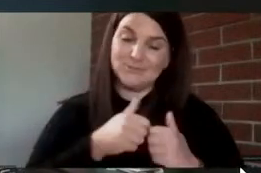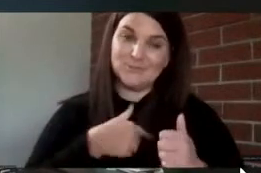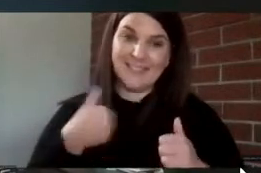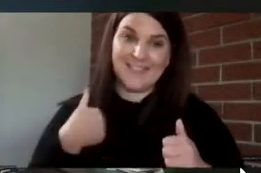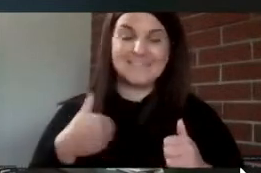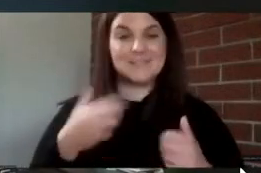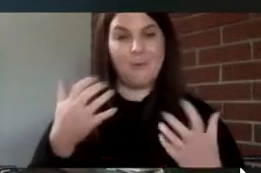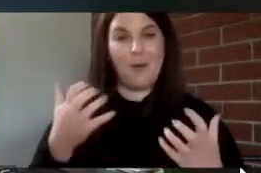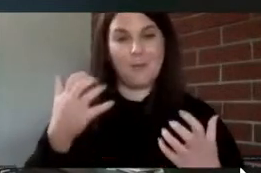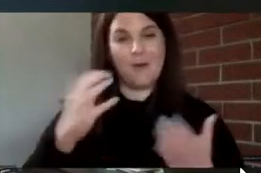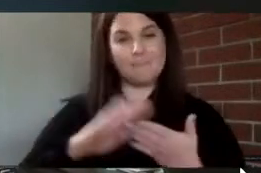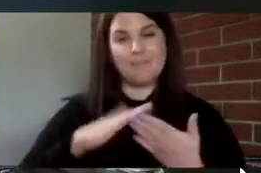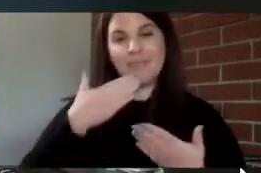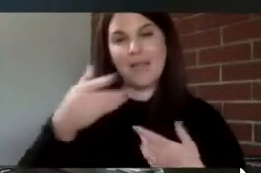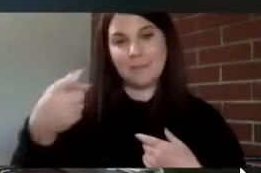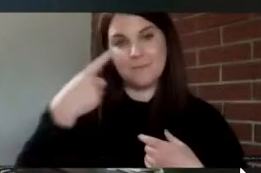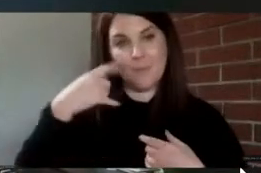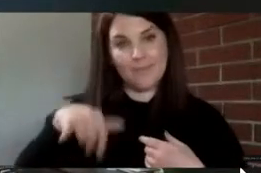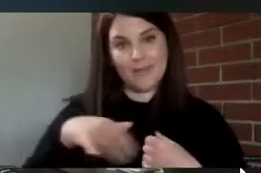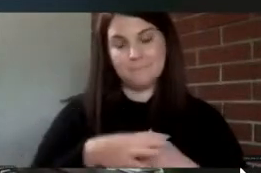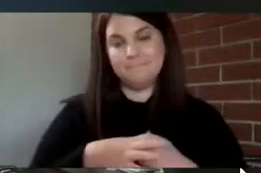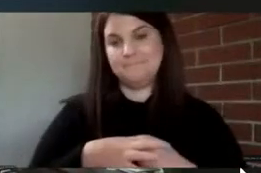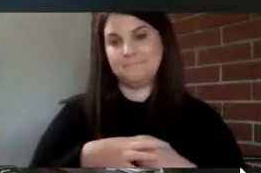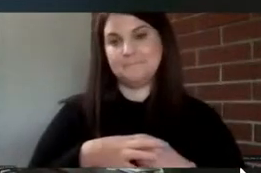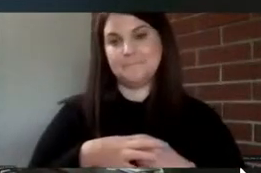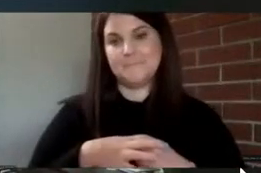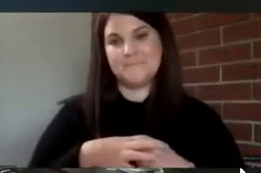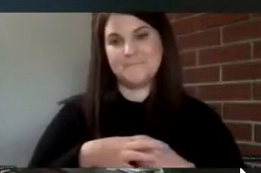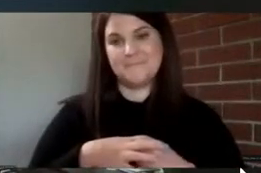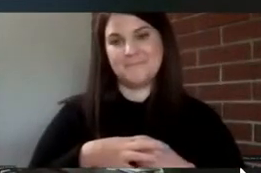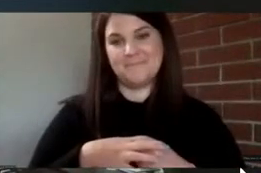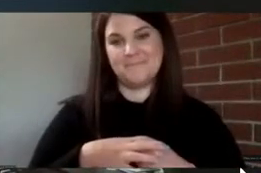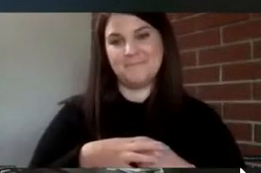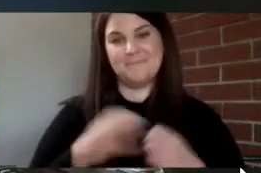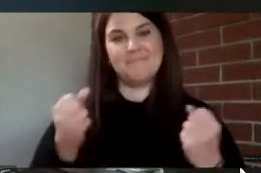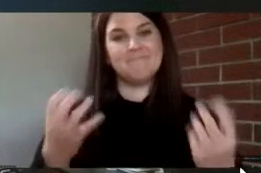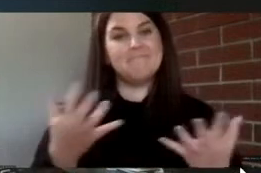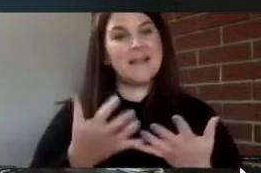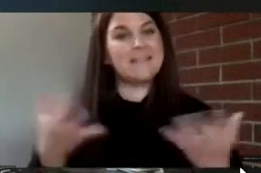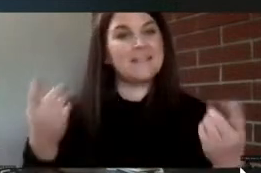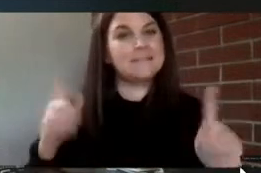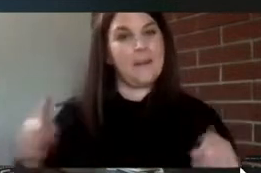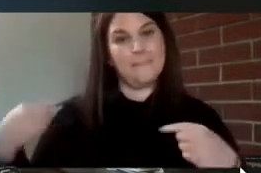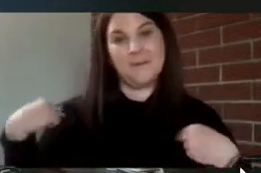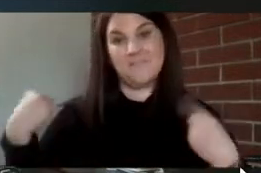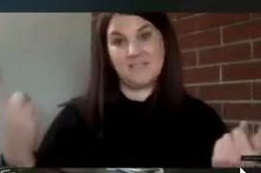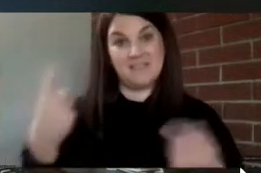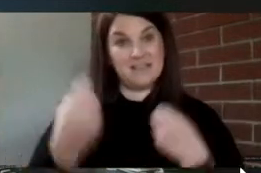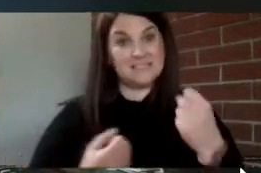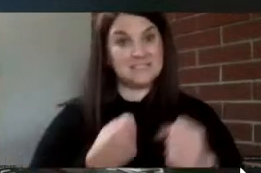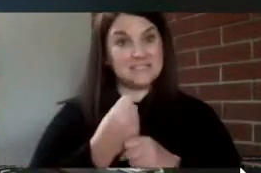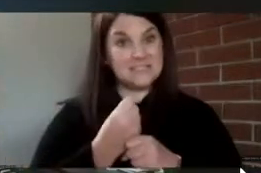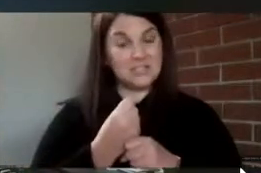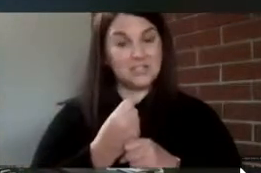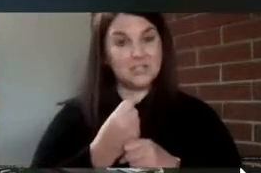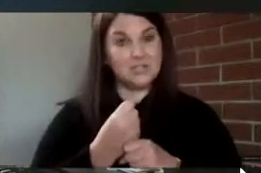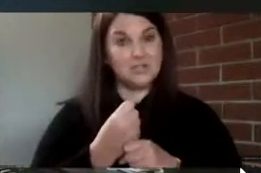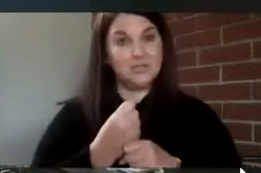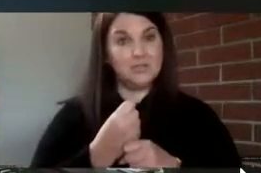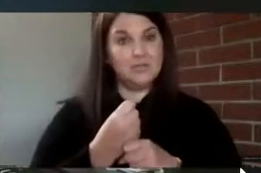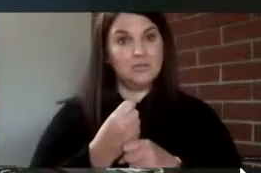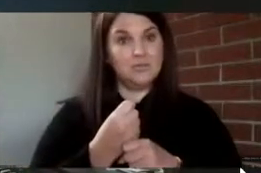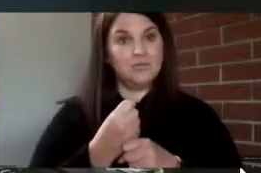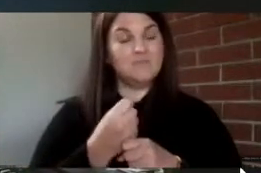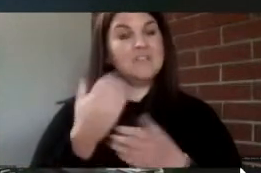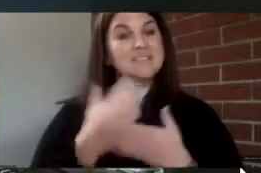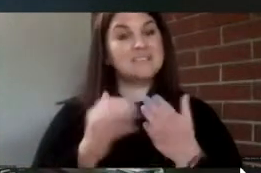So I want to acknowledge and thank him for that. There have been many things that have happened over the last year that have led some leaders to say